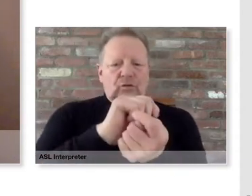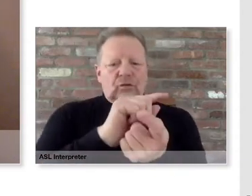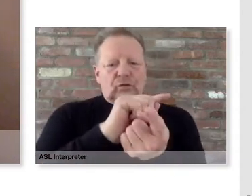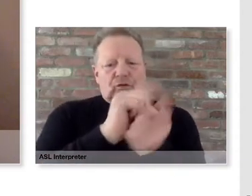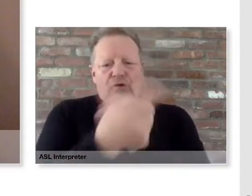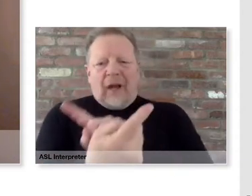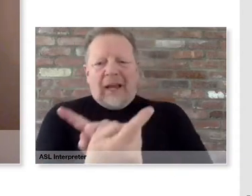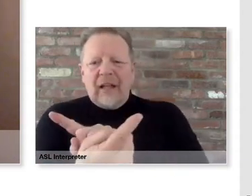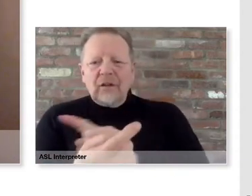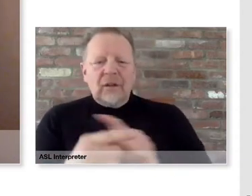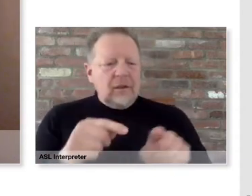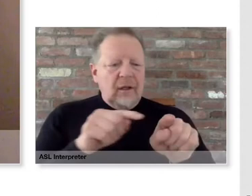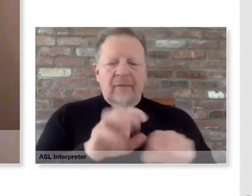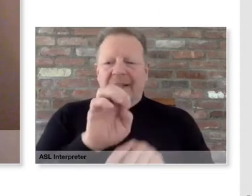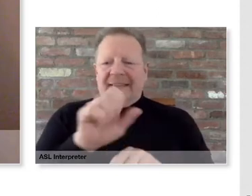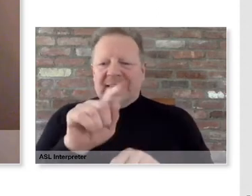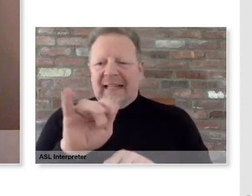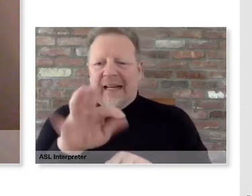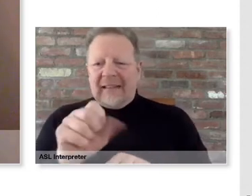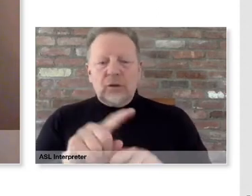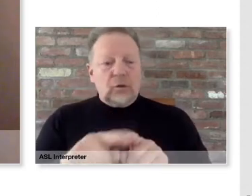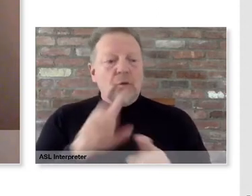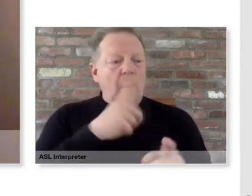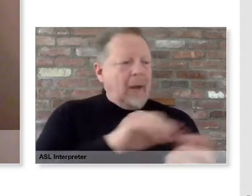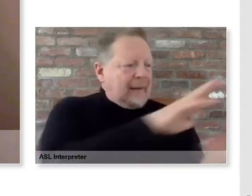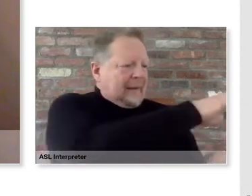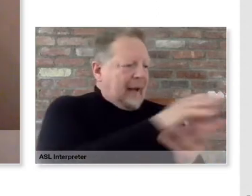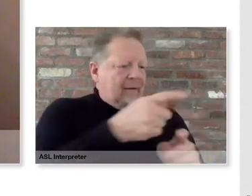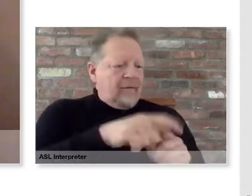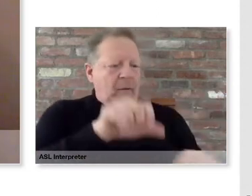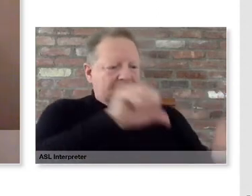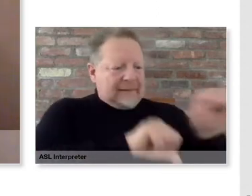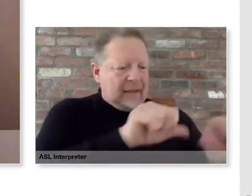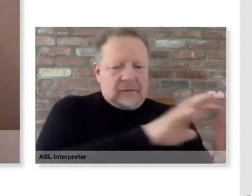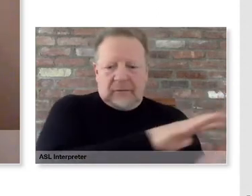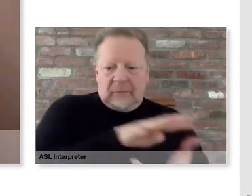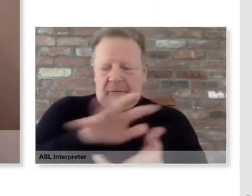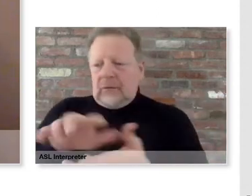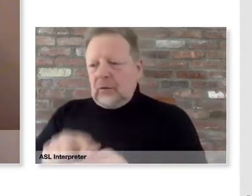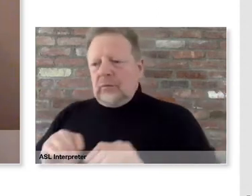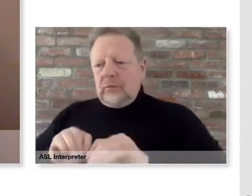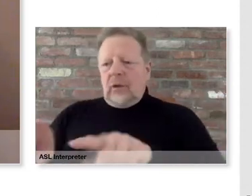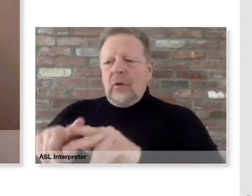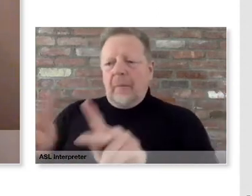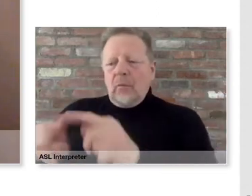And as you're also pointing out with the Kip Thorne example, right? Where